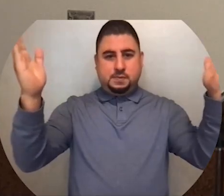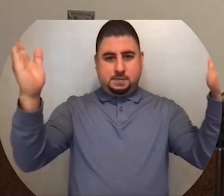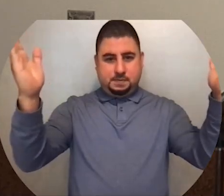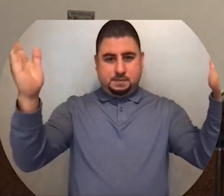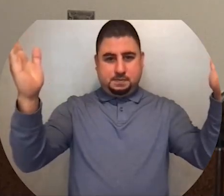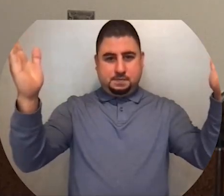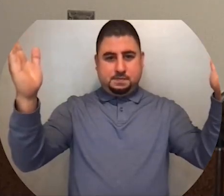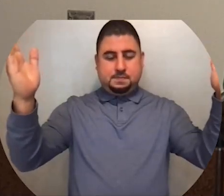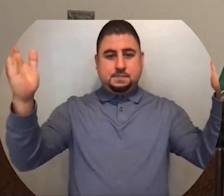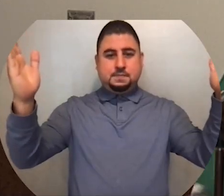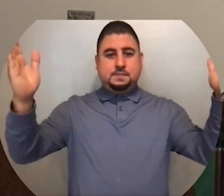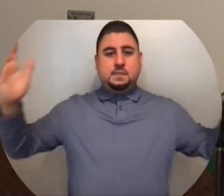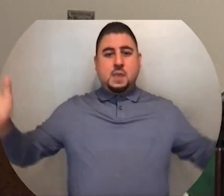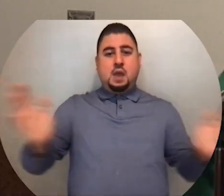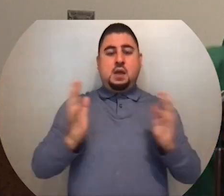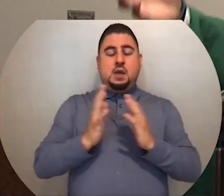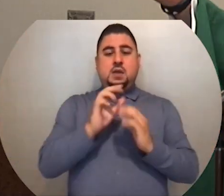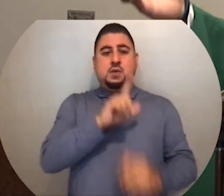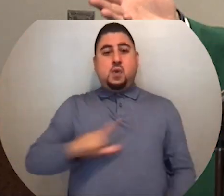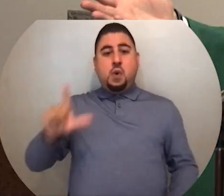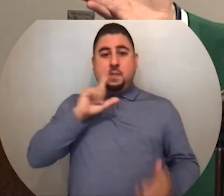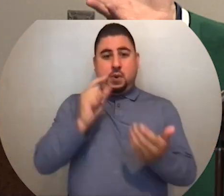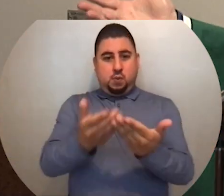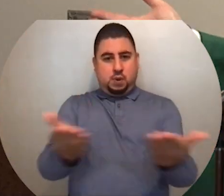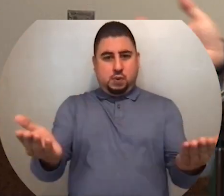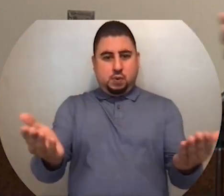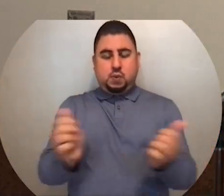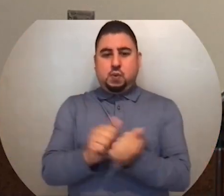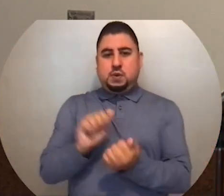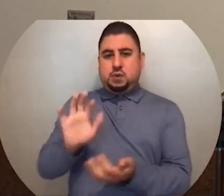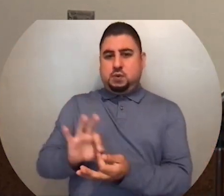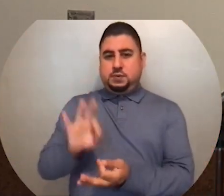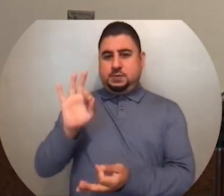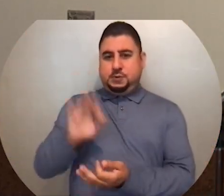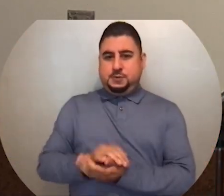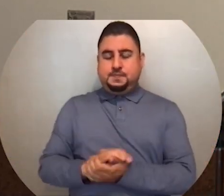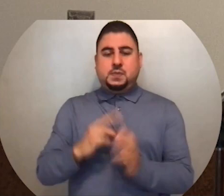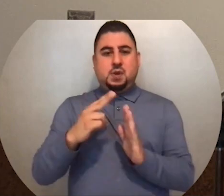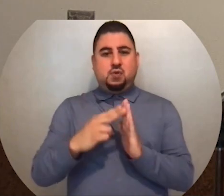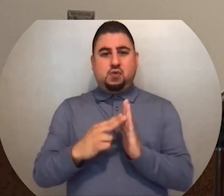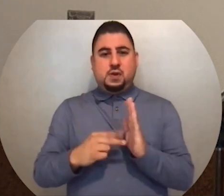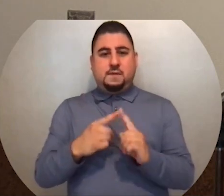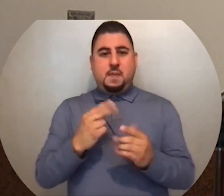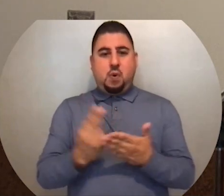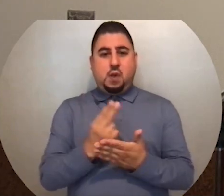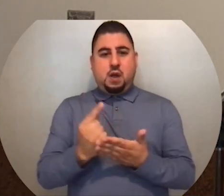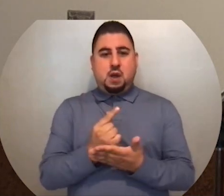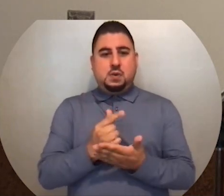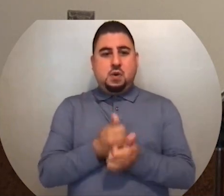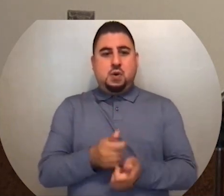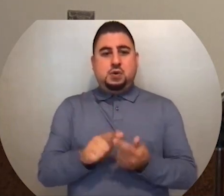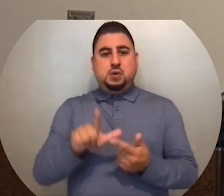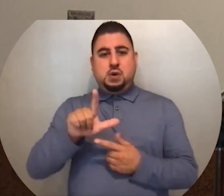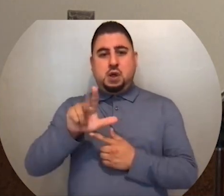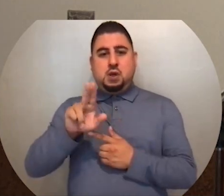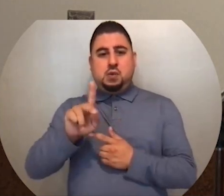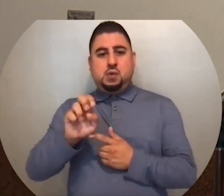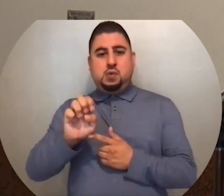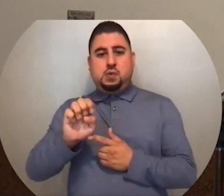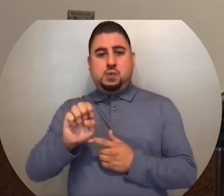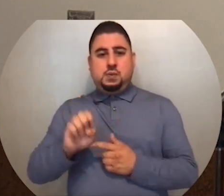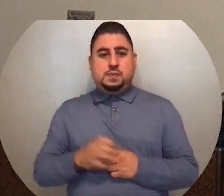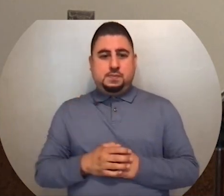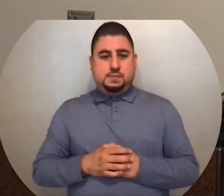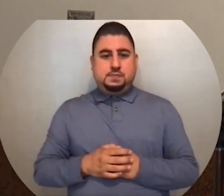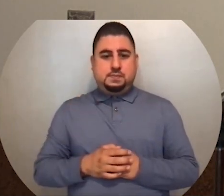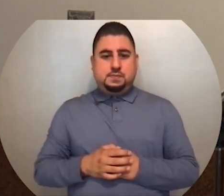Alleluia. The Lord be with you. And with your spirit. A reading from the Holy Gospel according to Luke. Glory